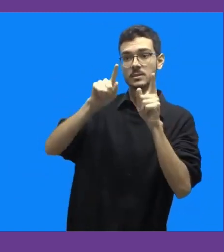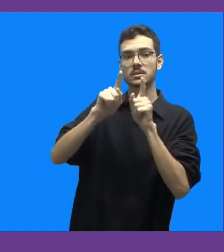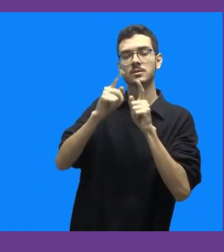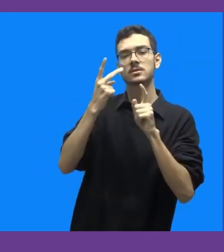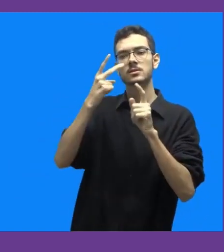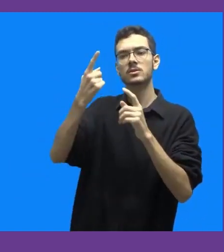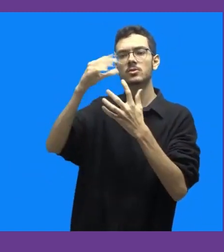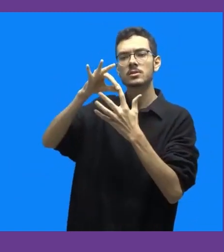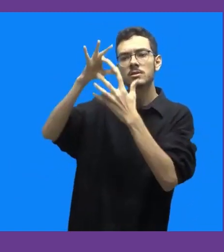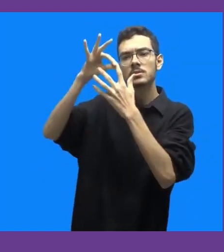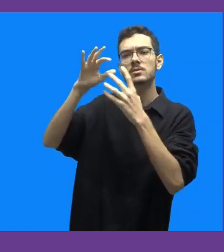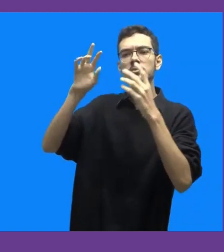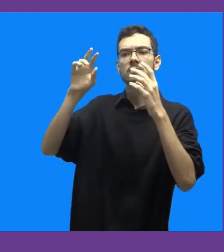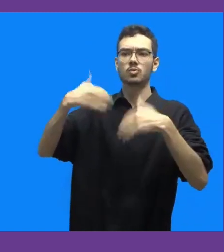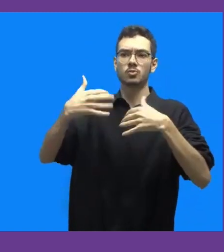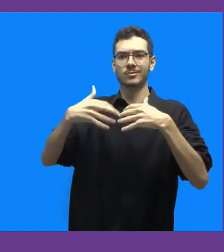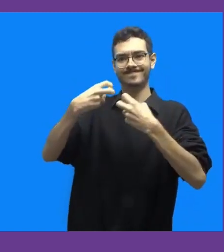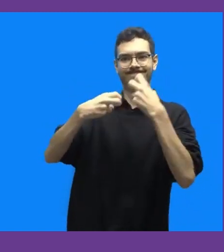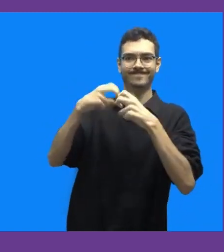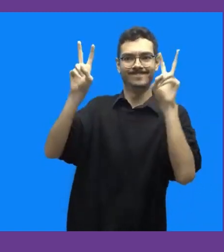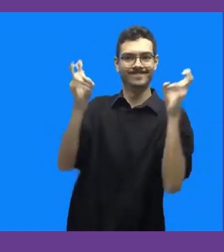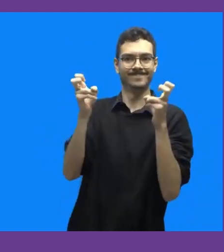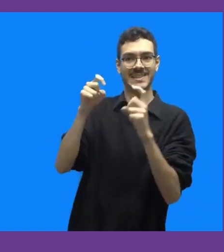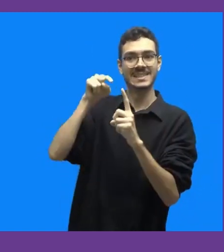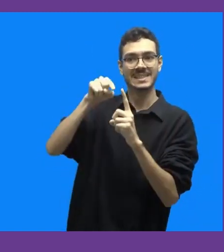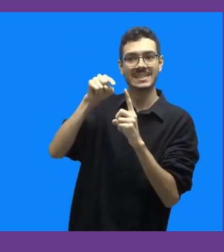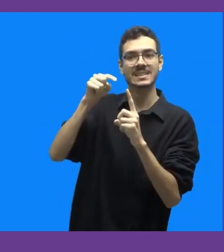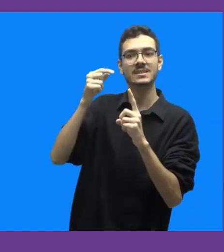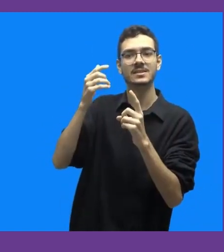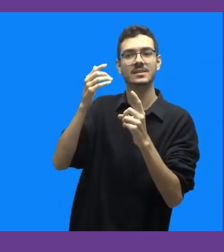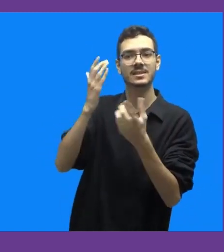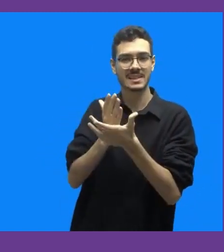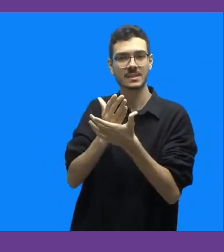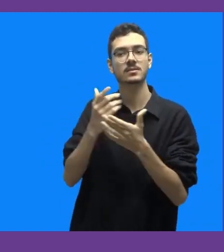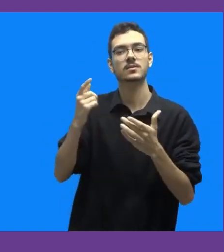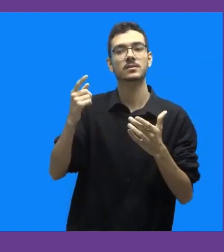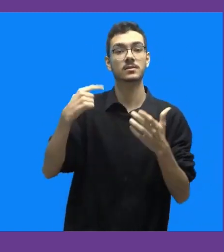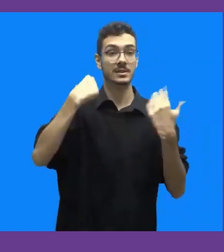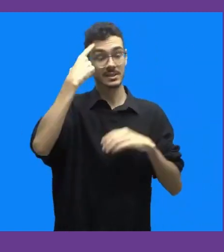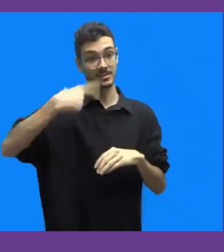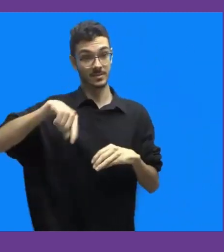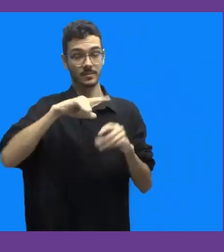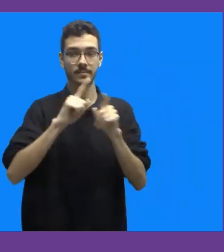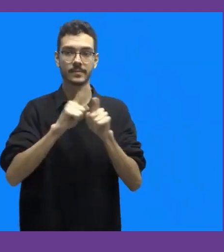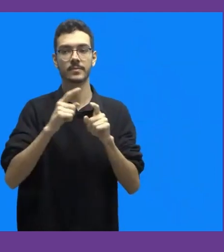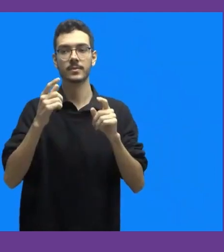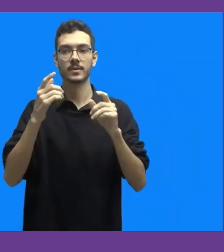are thinking from the middle point and not from the extremes, right? So that's why I think it's